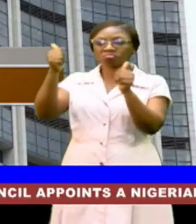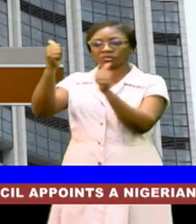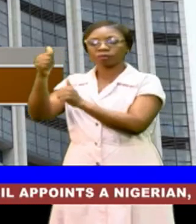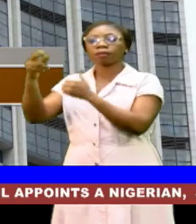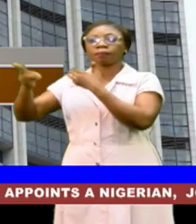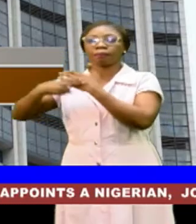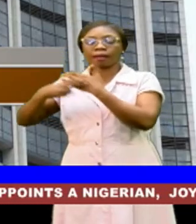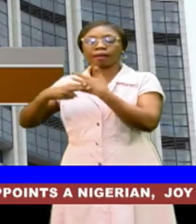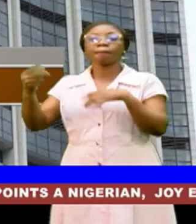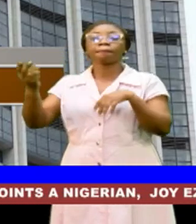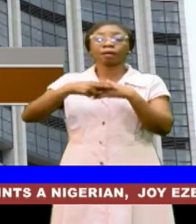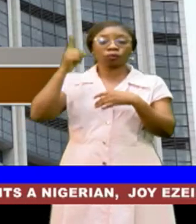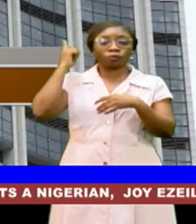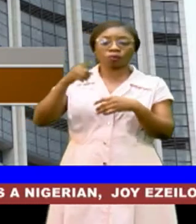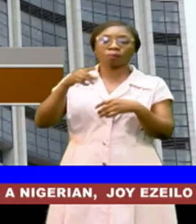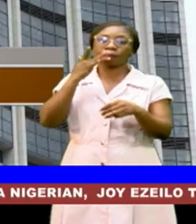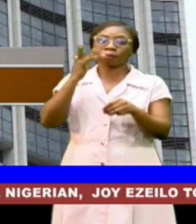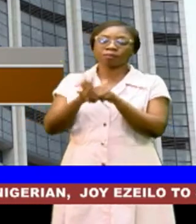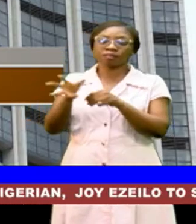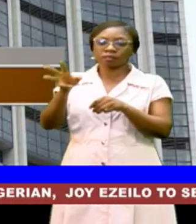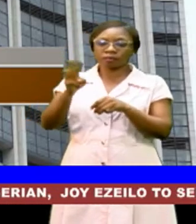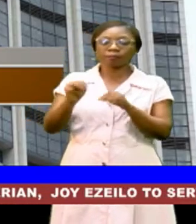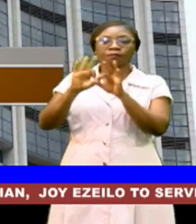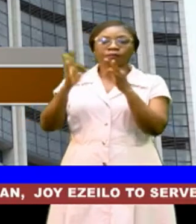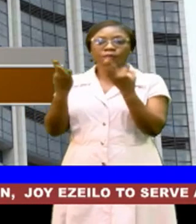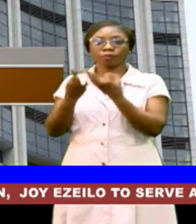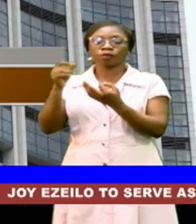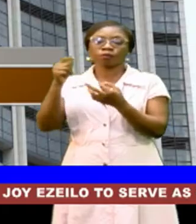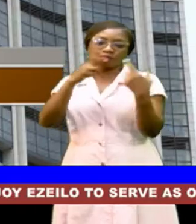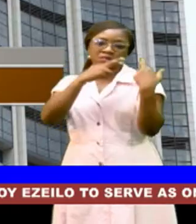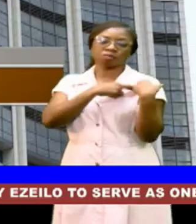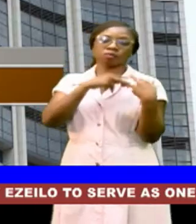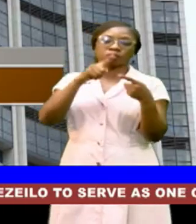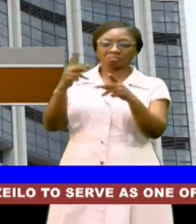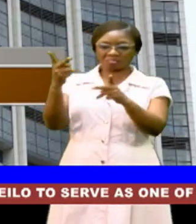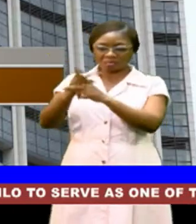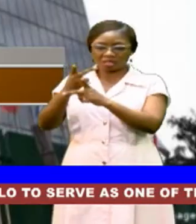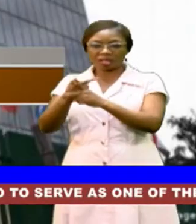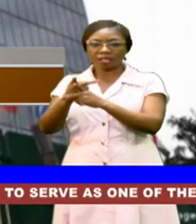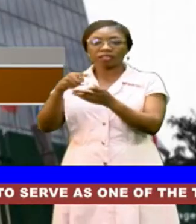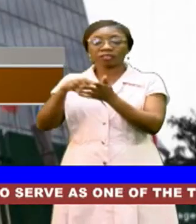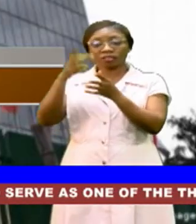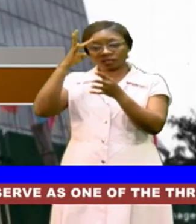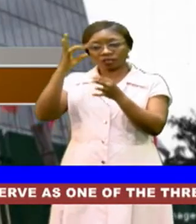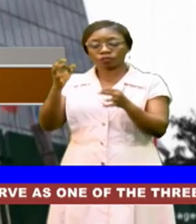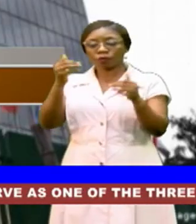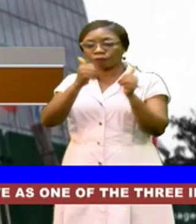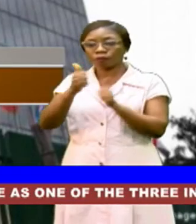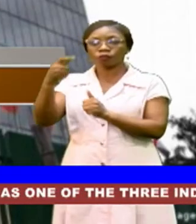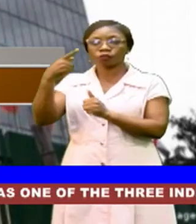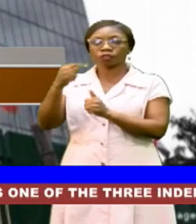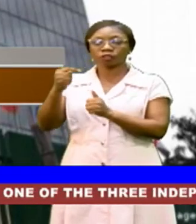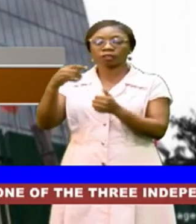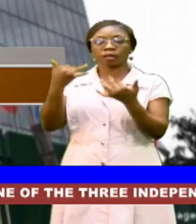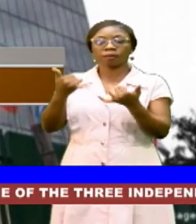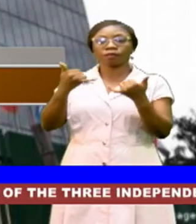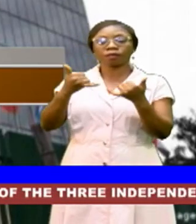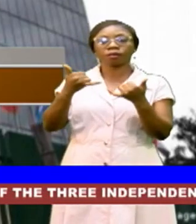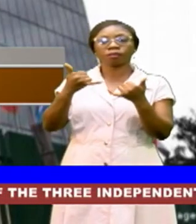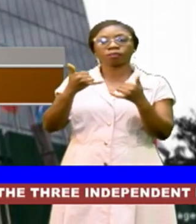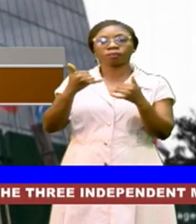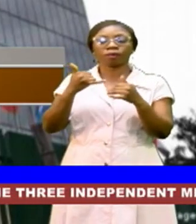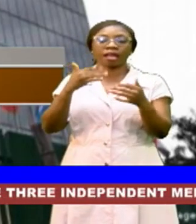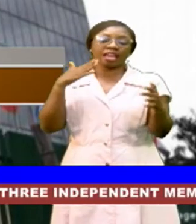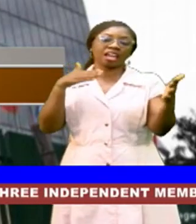bank will assure them and their families of its duty of care. This decision follows the recent breach of